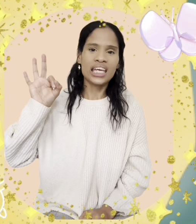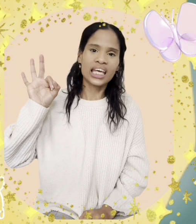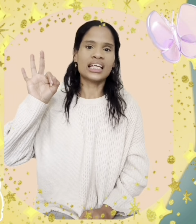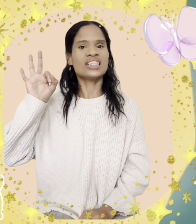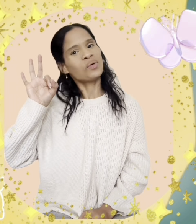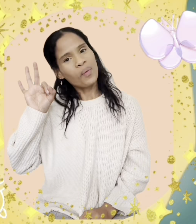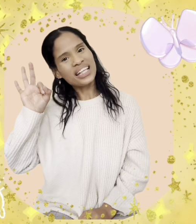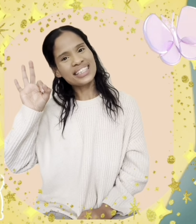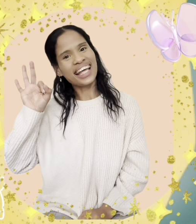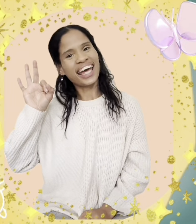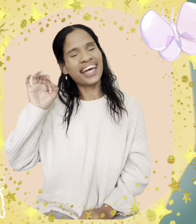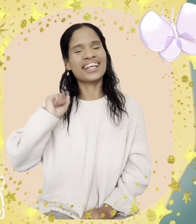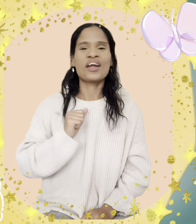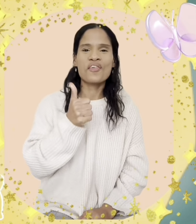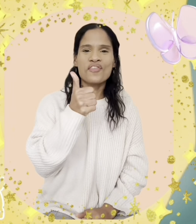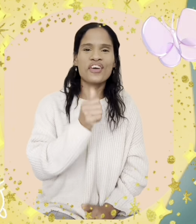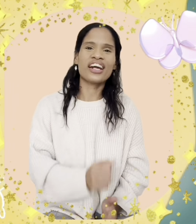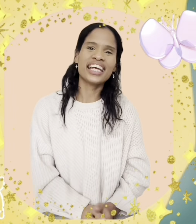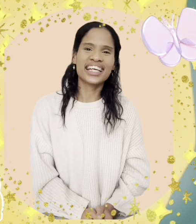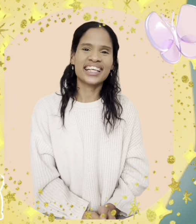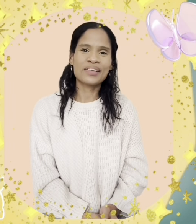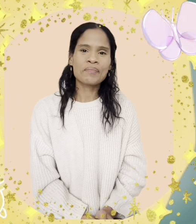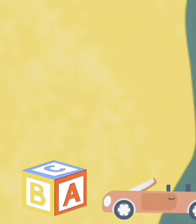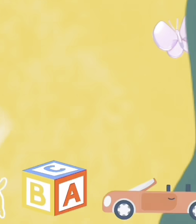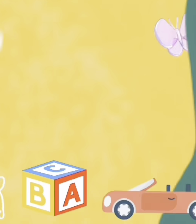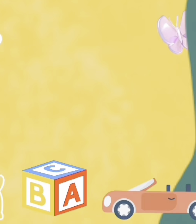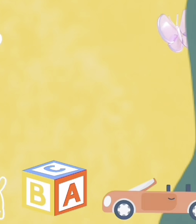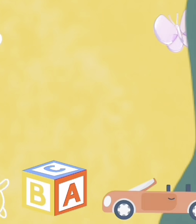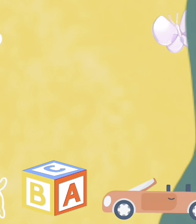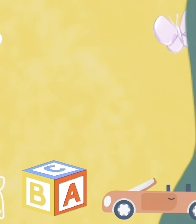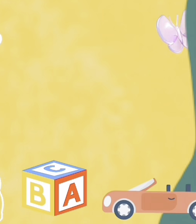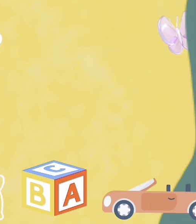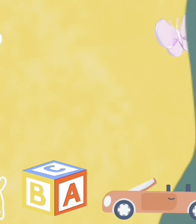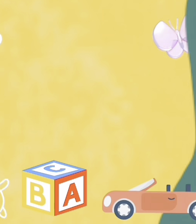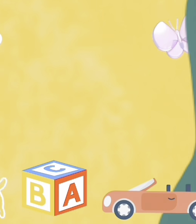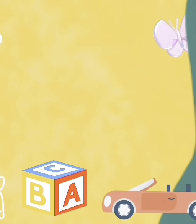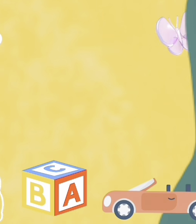Today is Wednesday. Very good.